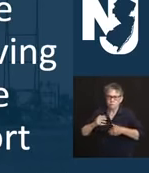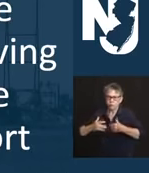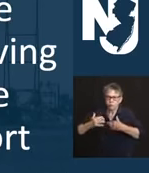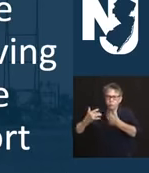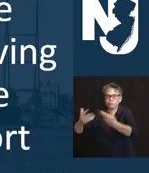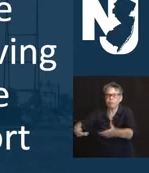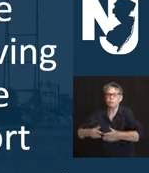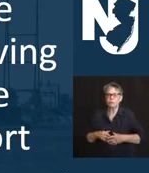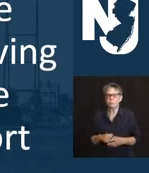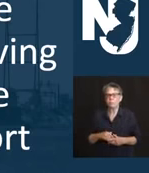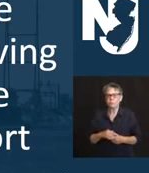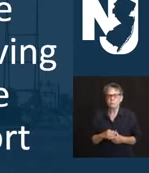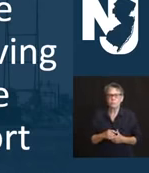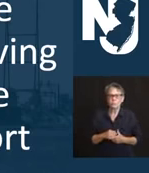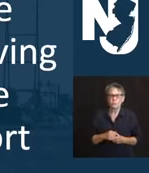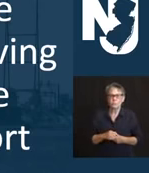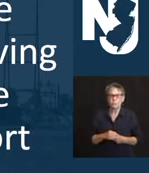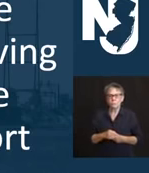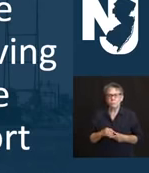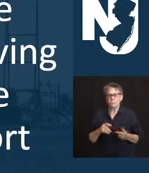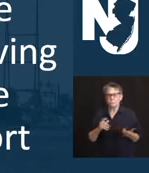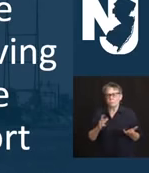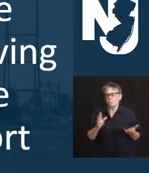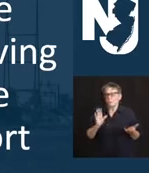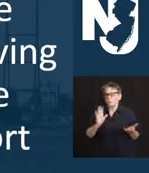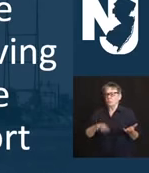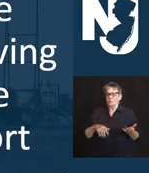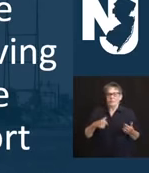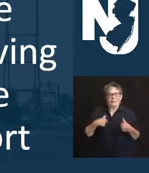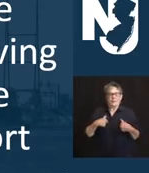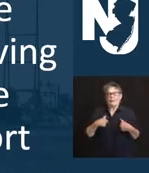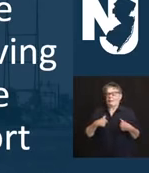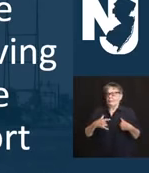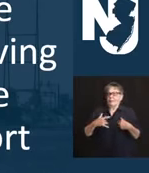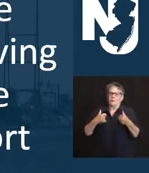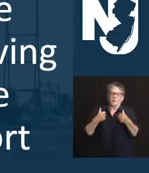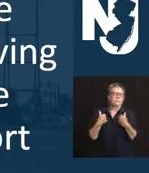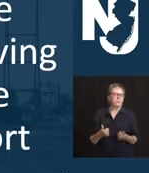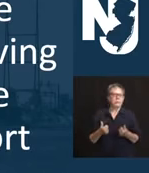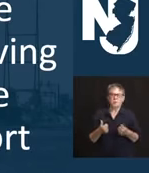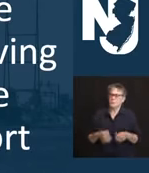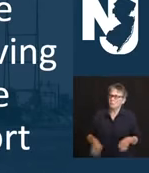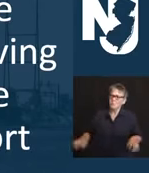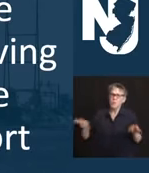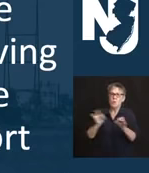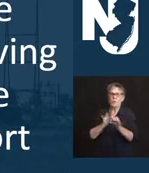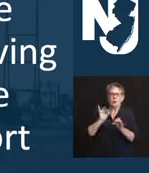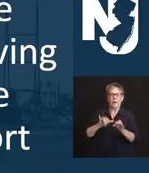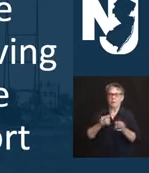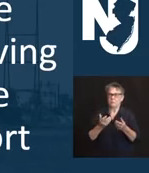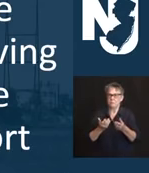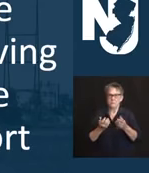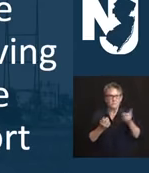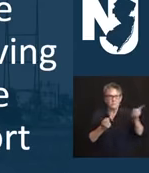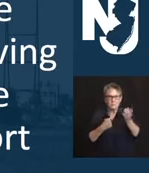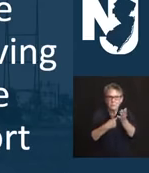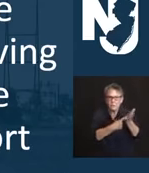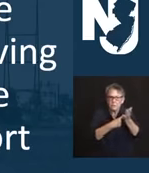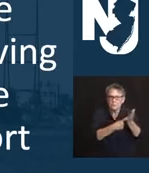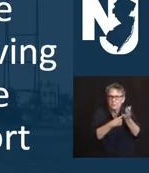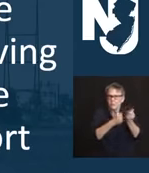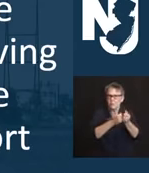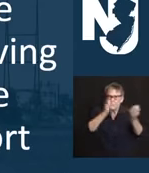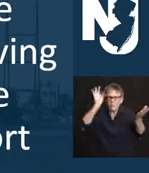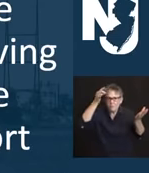to have been able to make the case for the Portal Bridge directly to the President, and I'm extremely proud to have gotten this result for our state. It